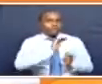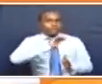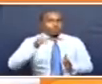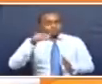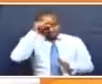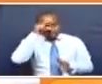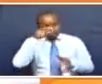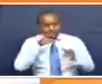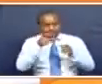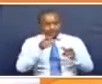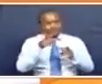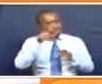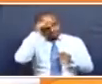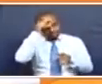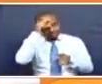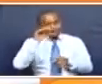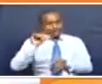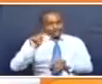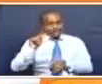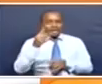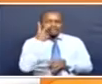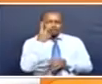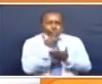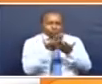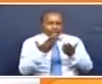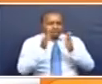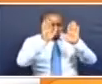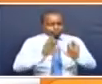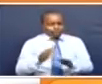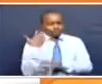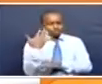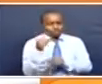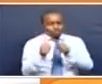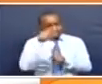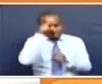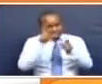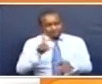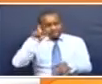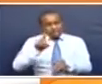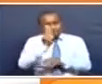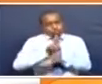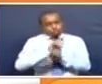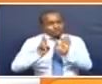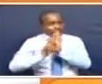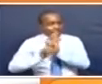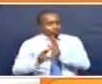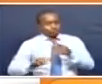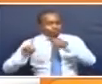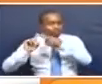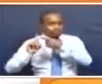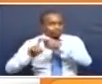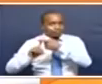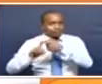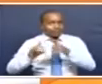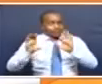two very important documents that any new governor should use as a point of reference. Mm-hmm. First of all, the Constitution